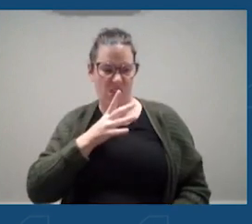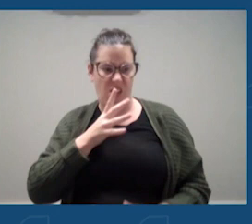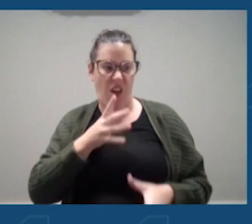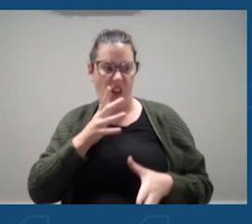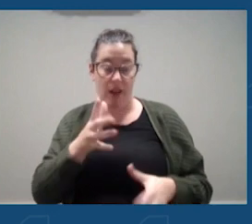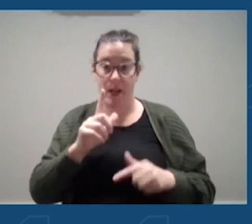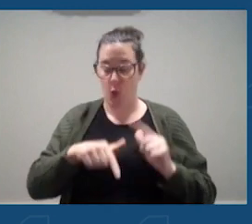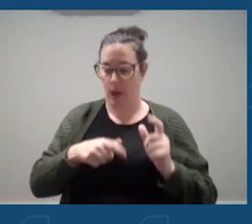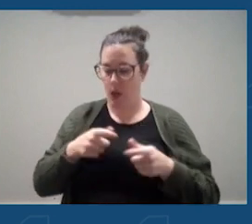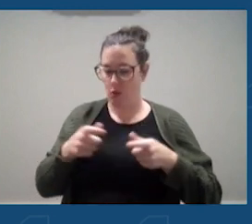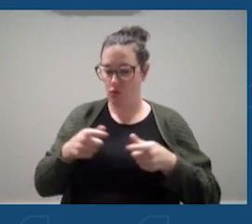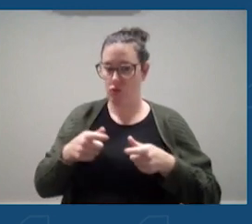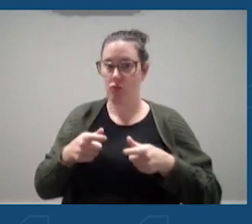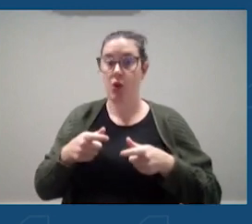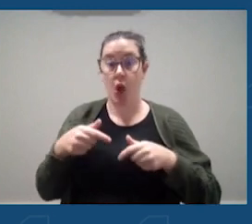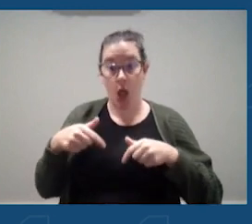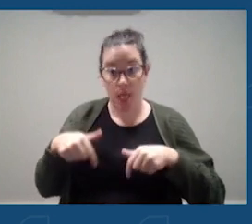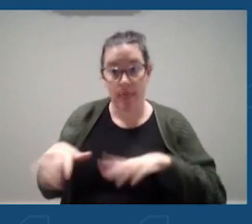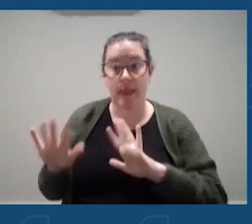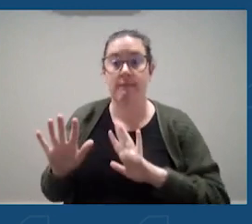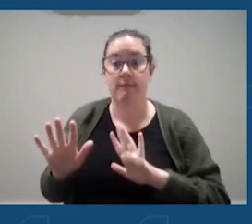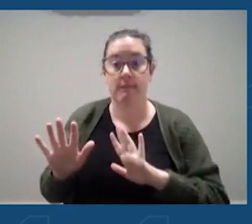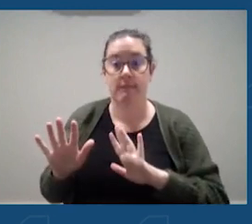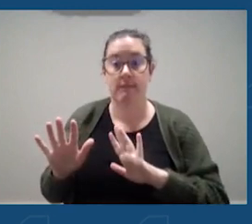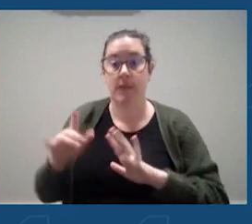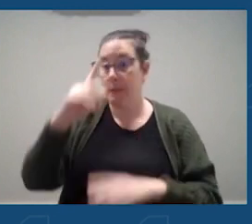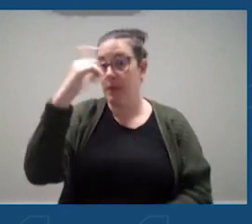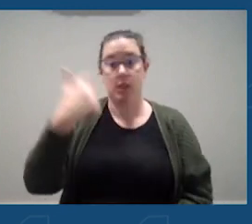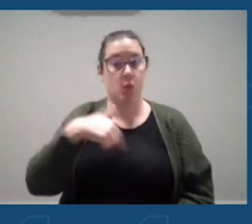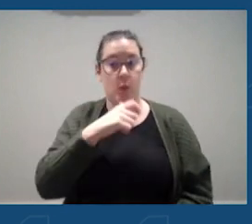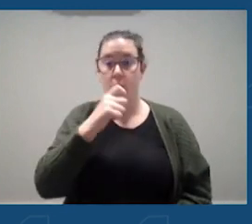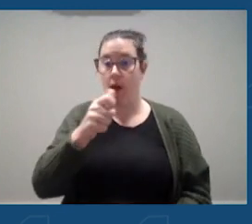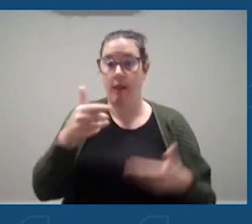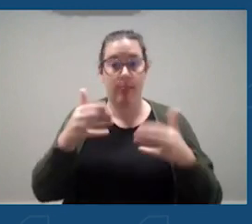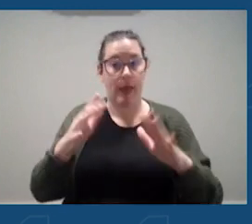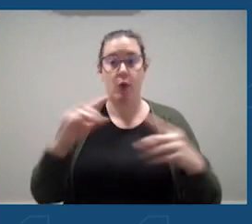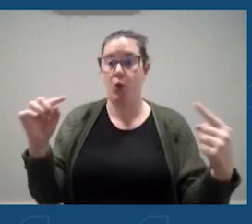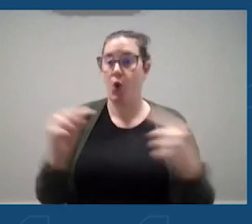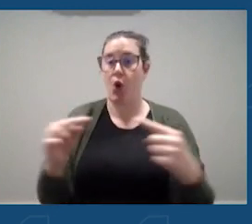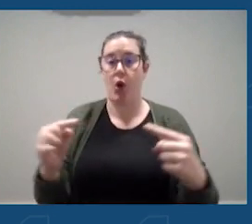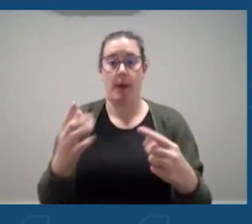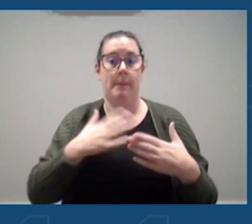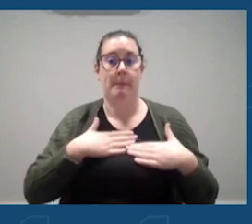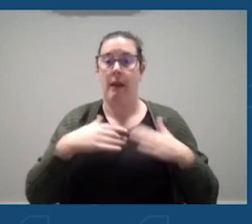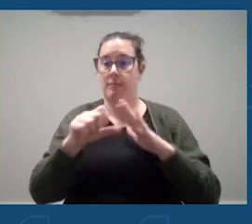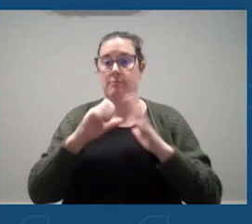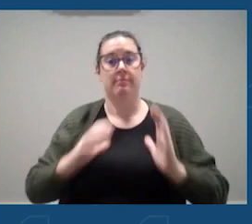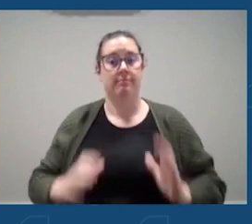it, well, go somewhere else. Because we're not going to let you harm people in our state.